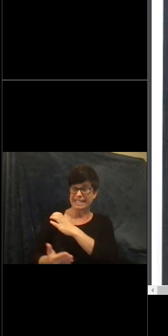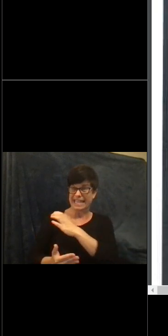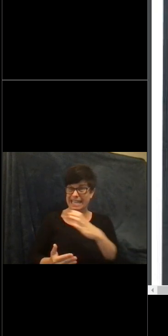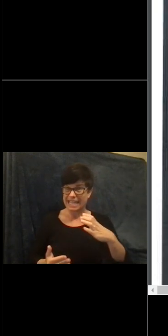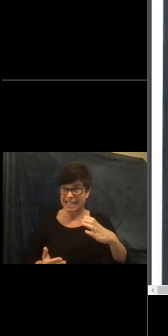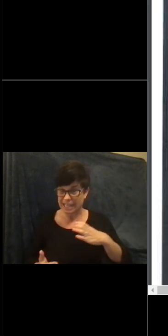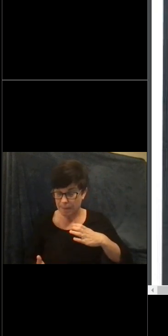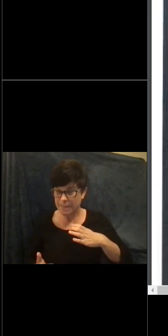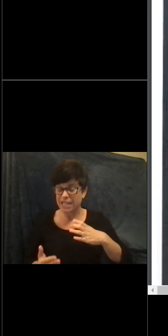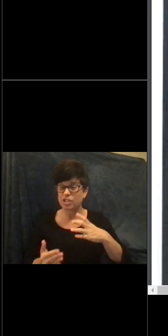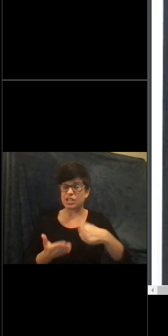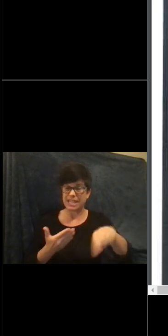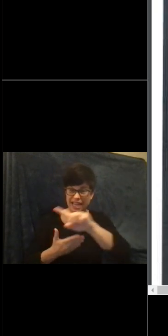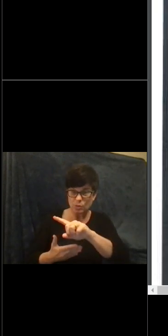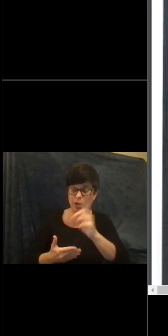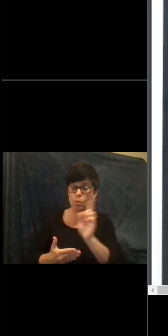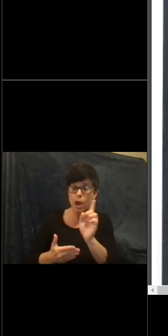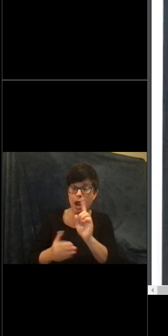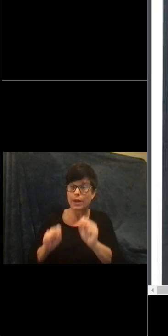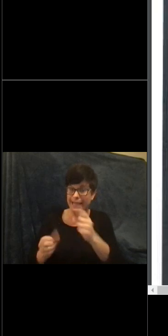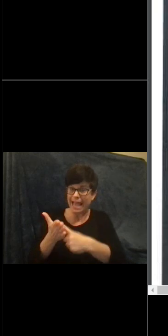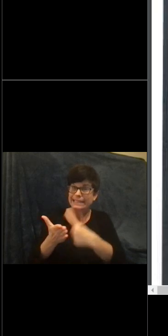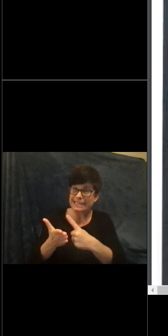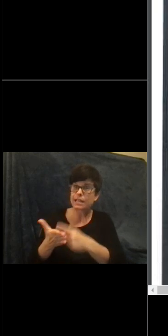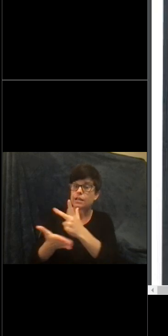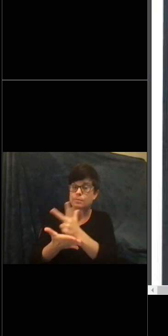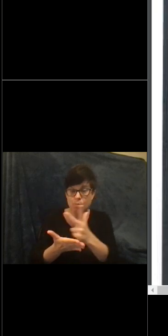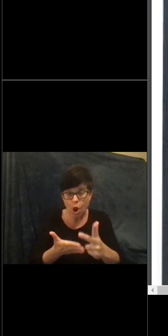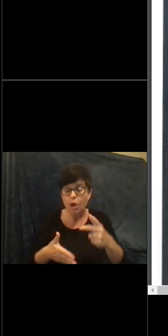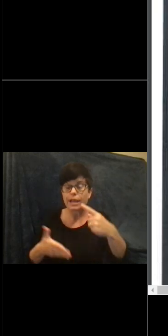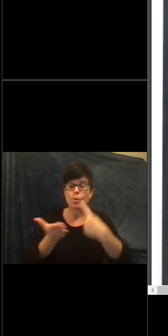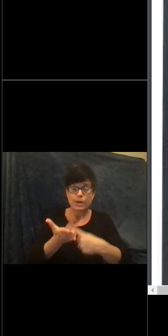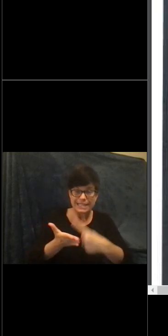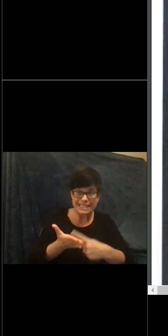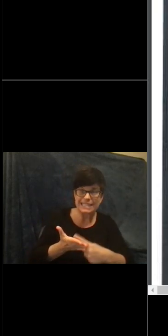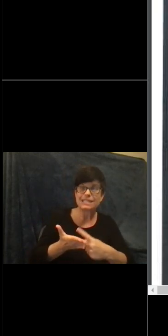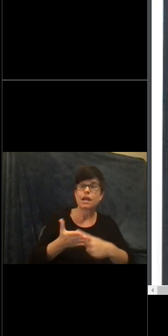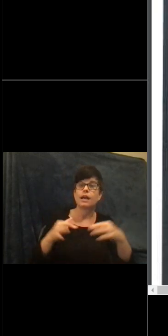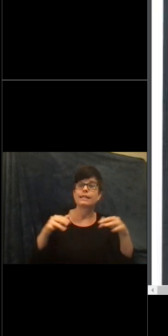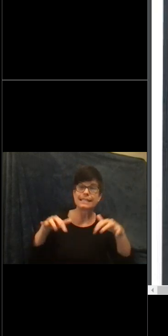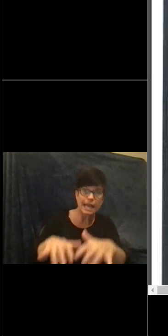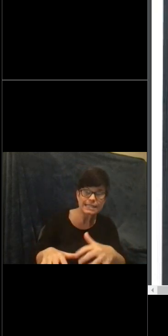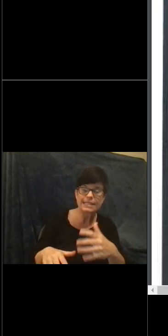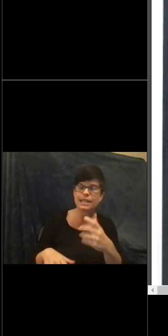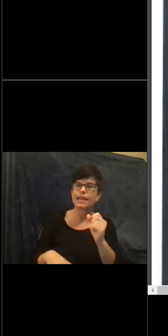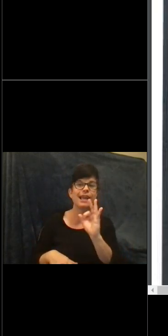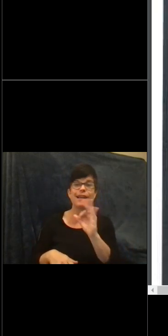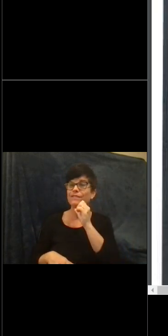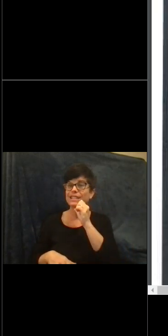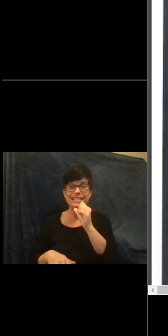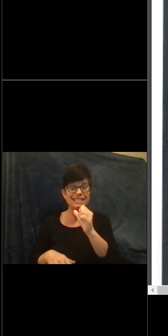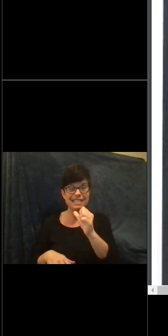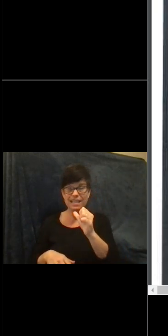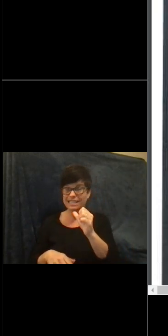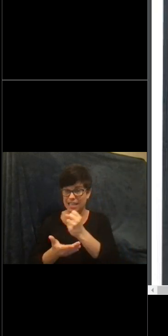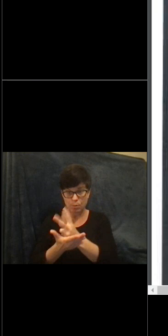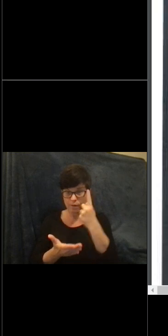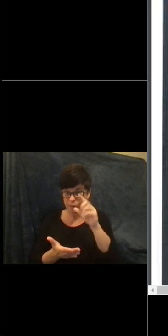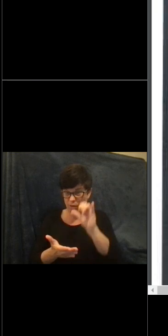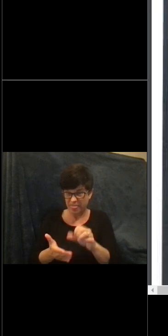density and height and all of those topics and parking, if it doesn't even get to that stage where we can have those conversations, how can